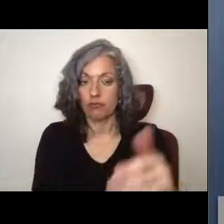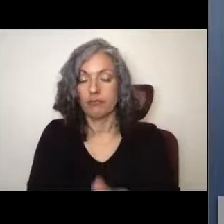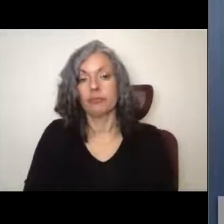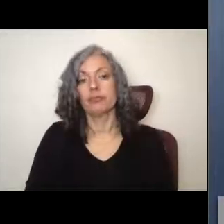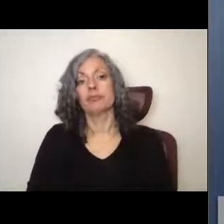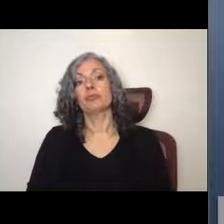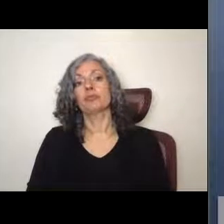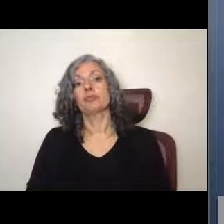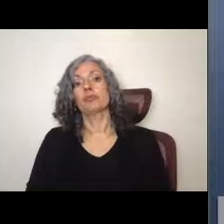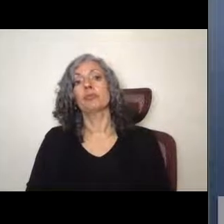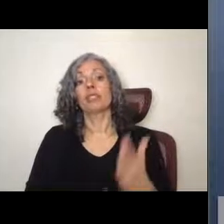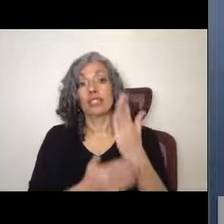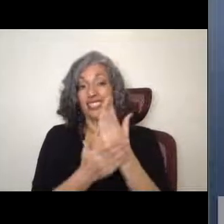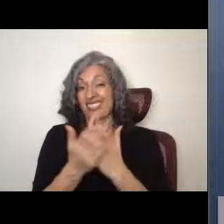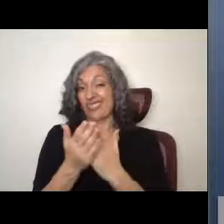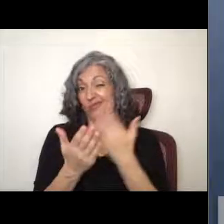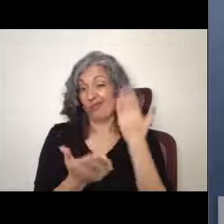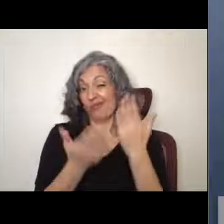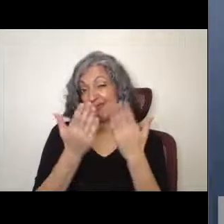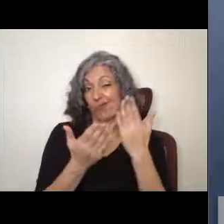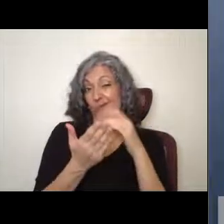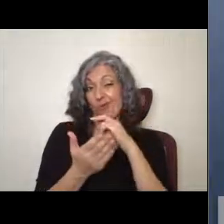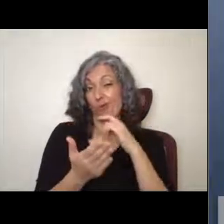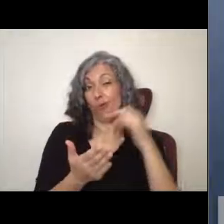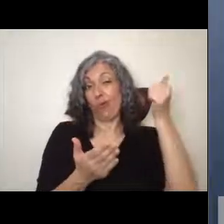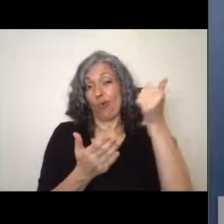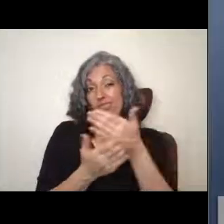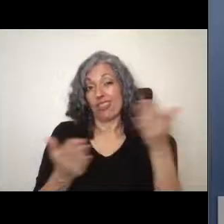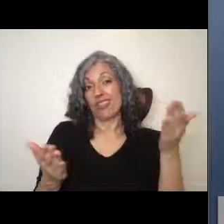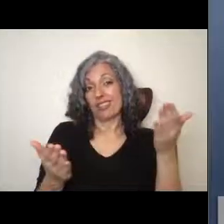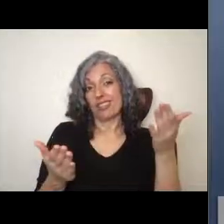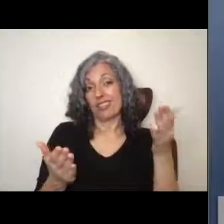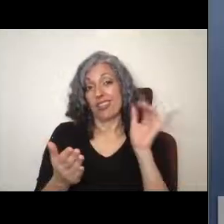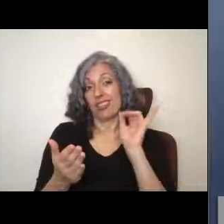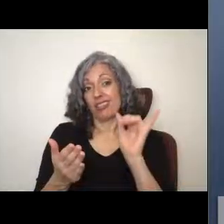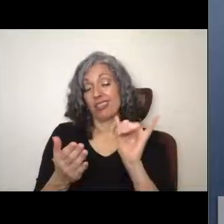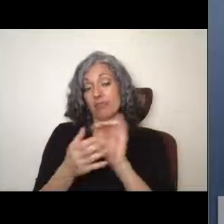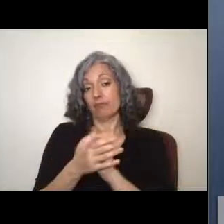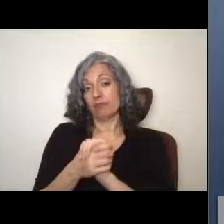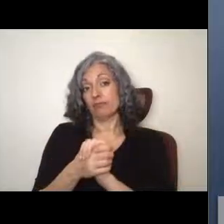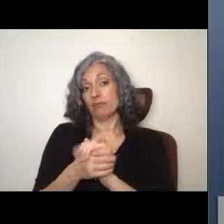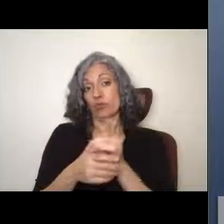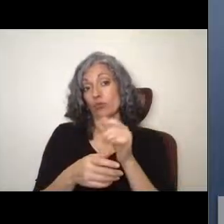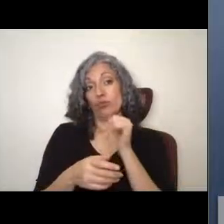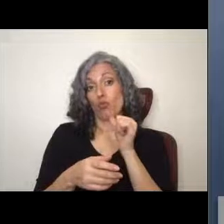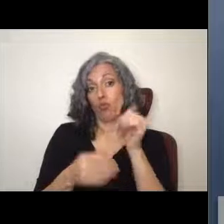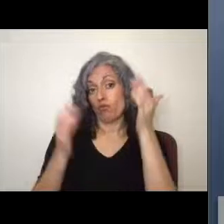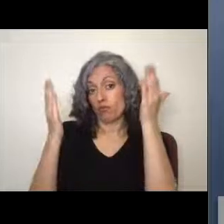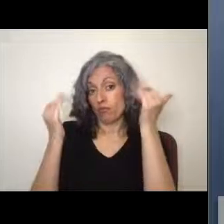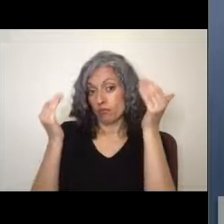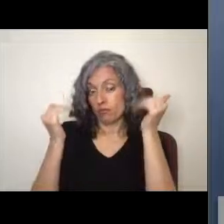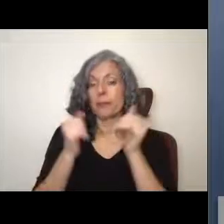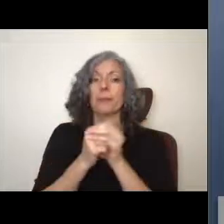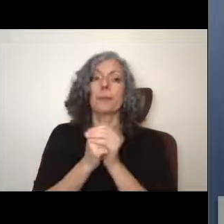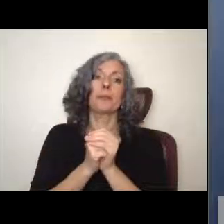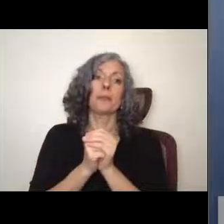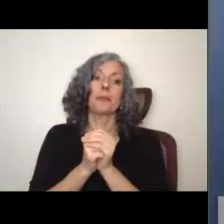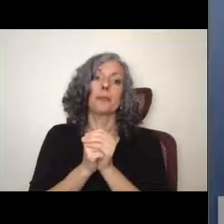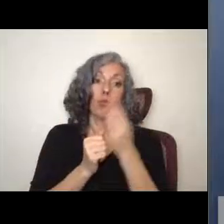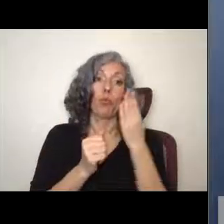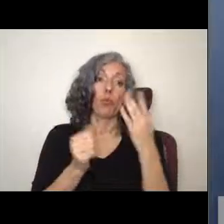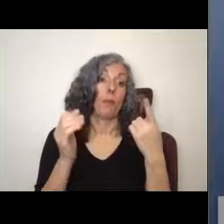there are some perhaps older things that you don't expect to come up